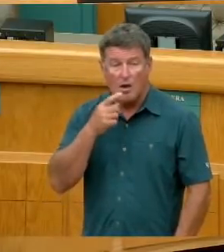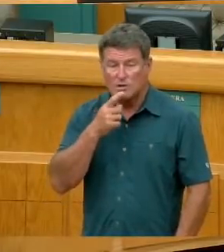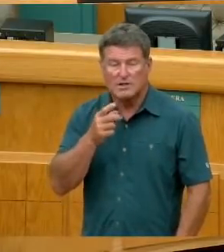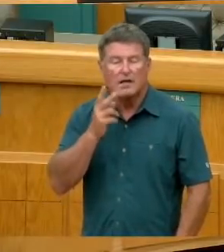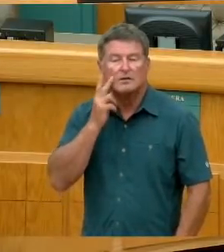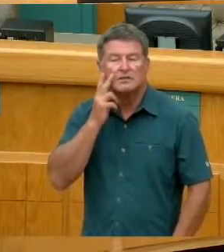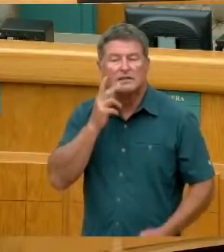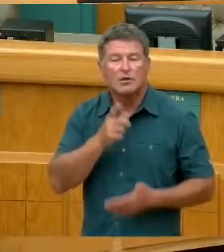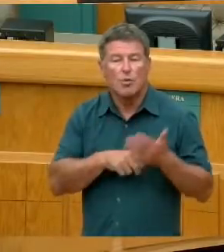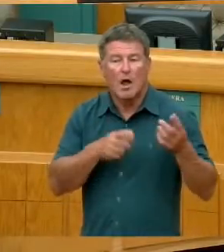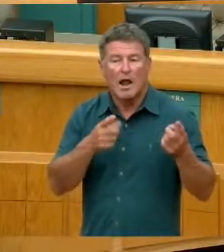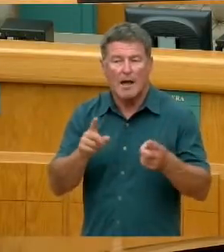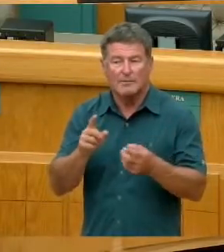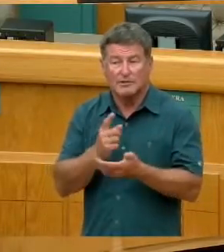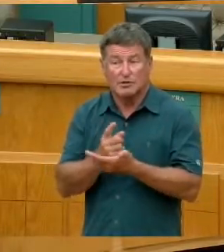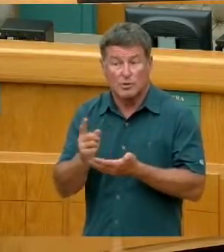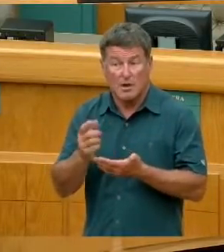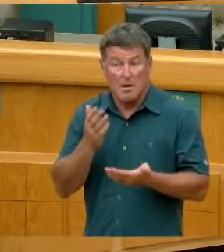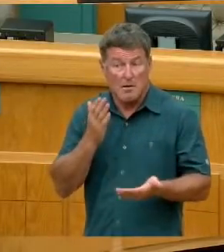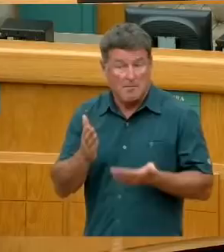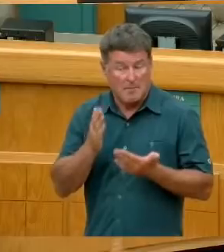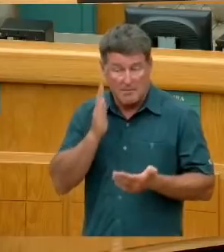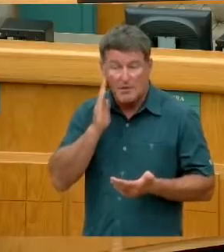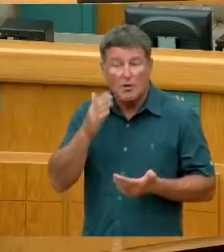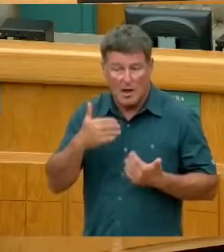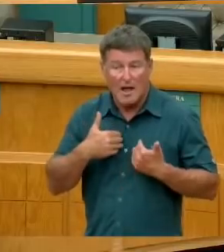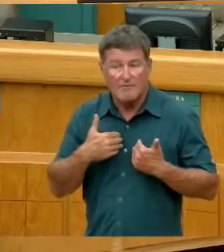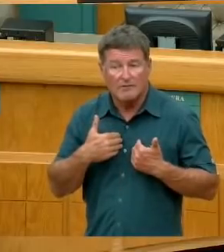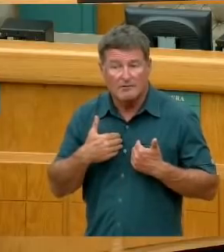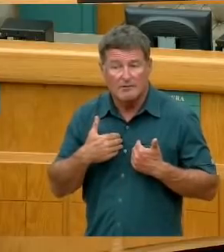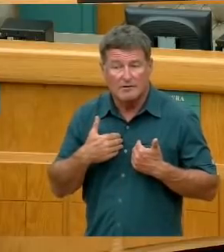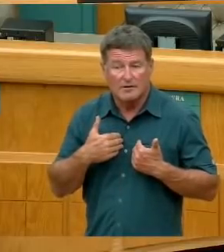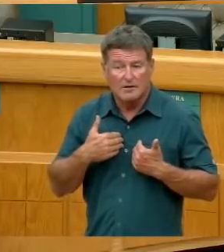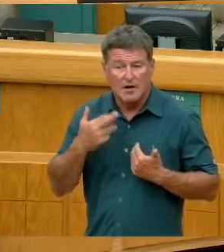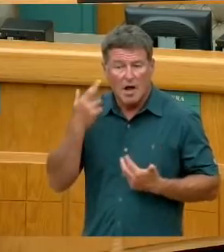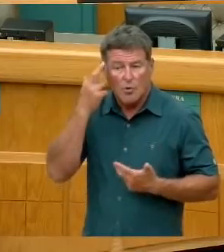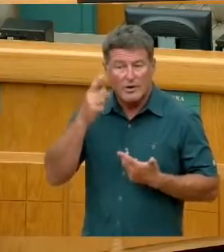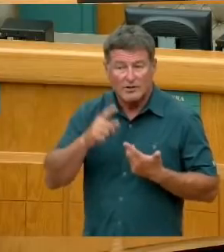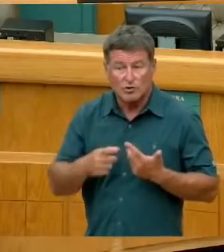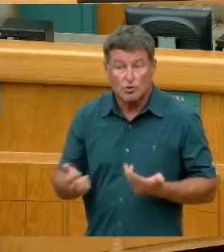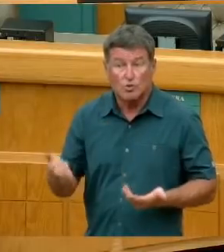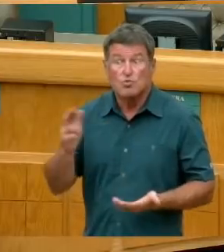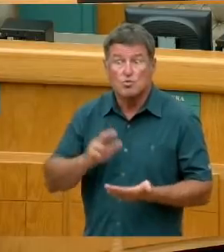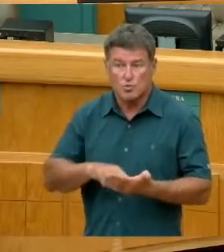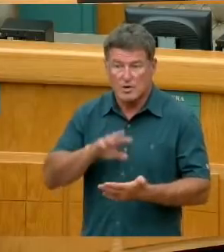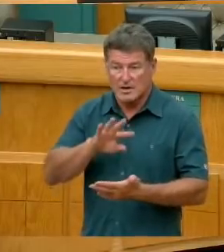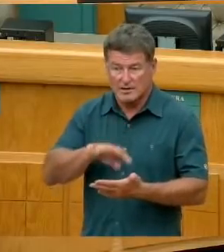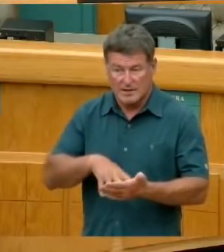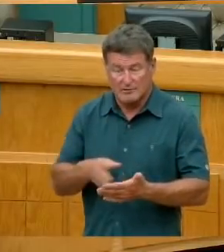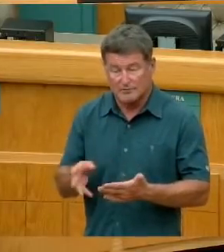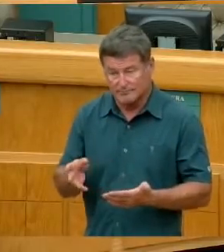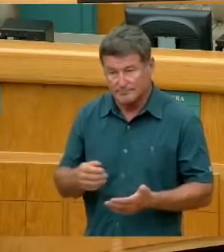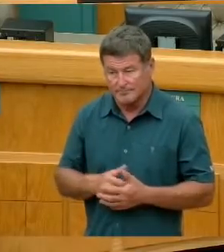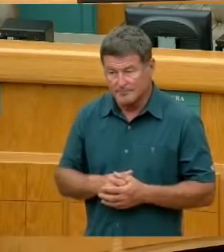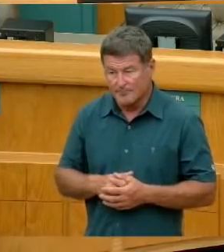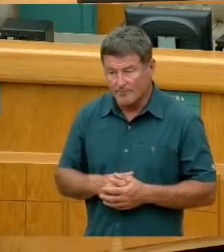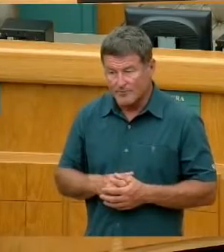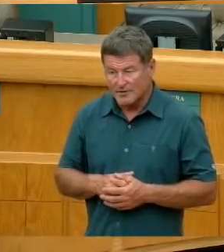let's see what the rest of the week brings, and maybe they will have the ability to reschedule.